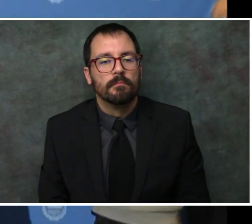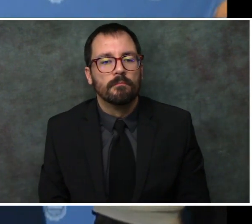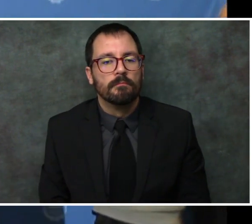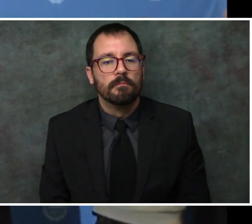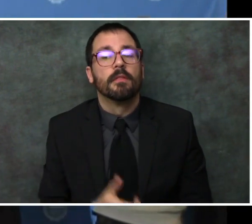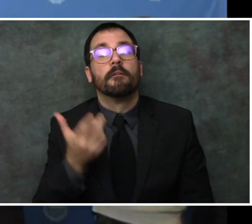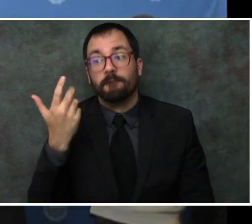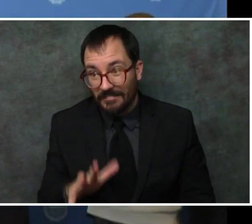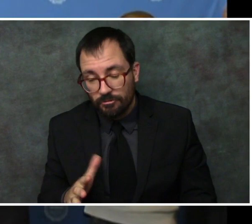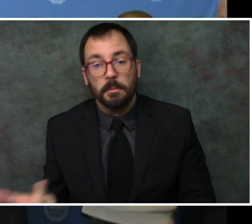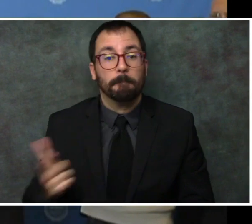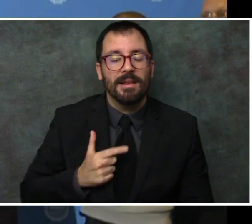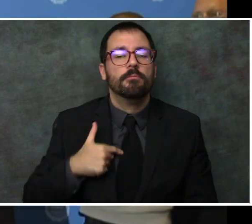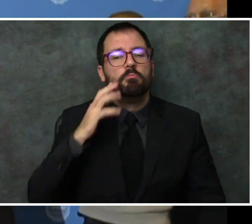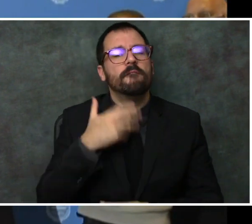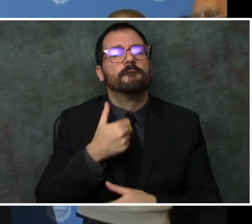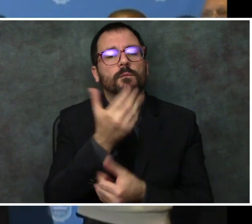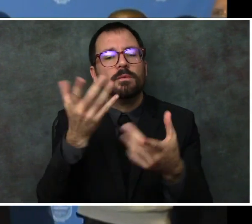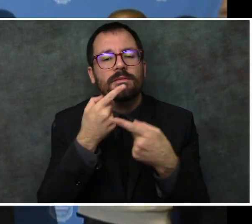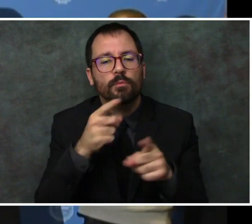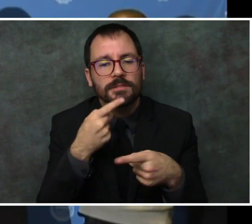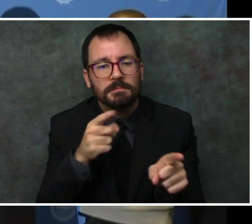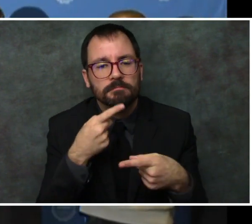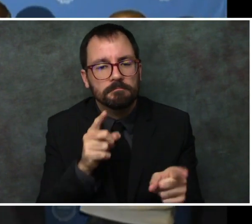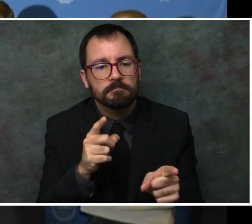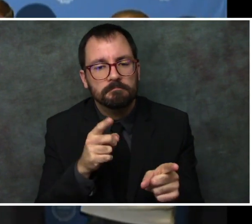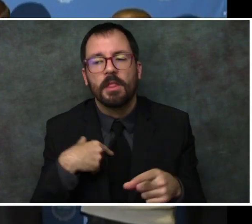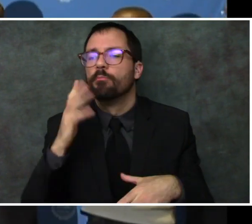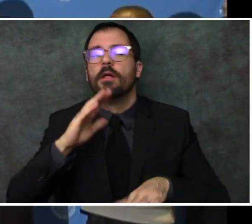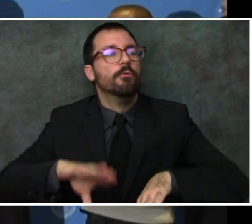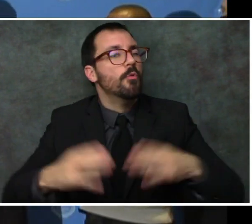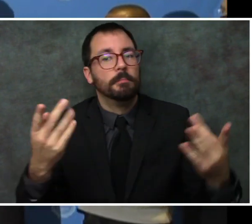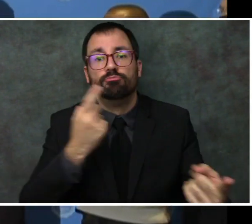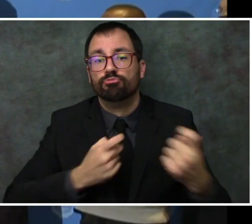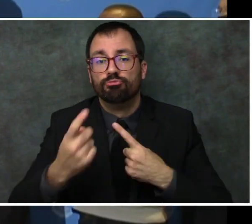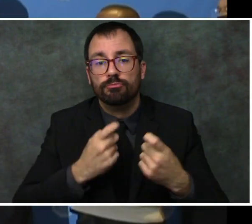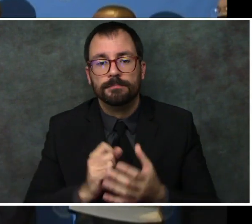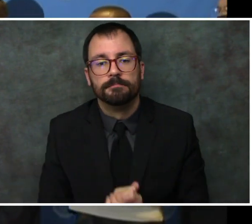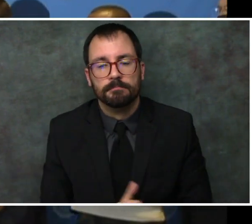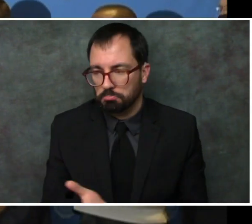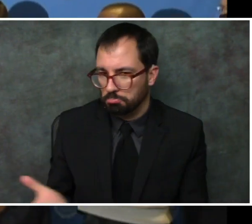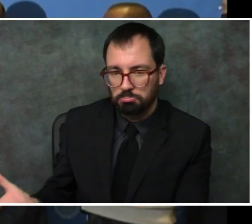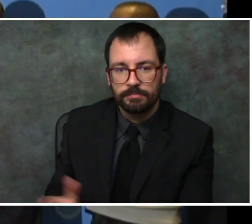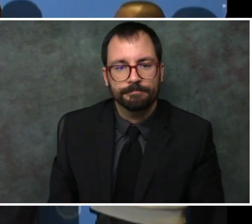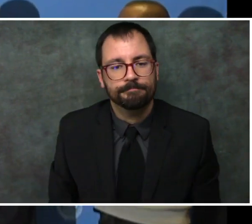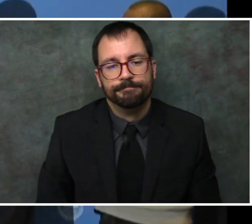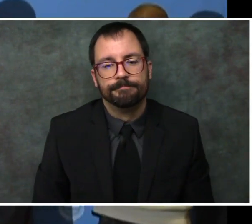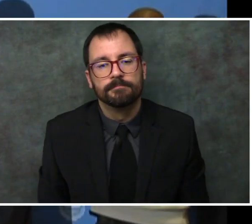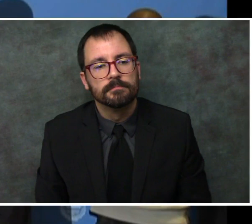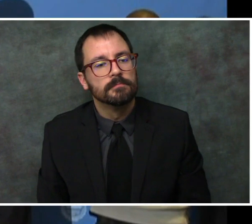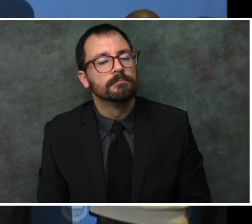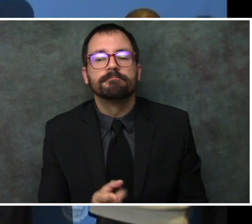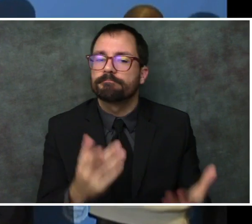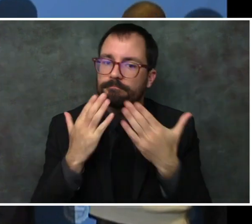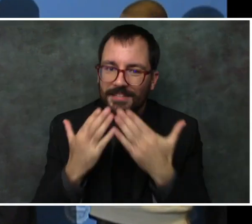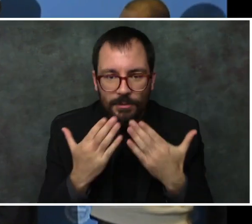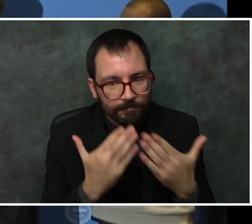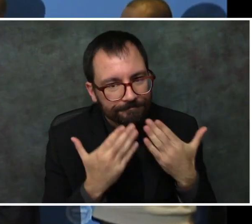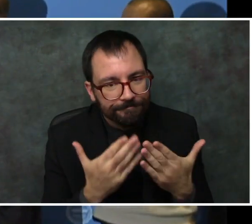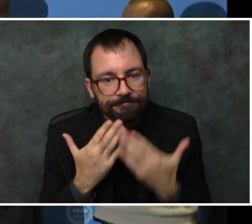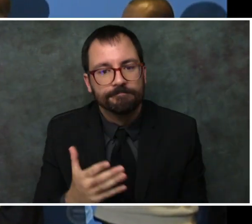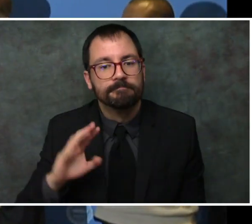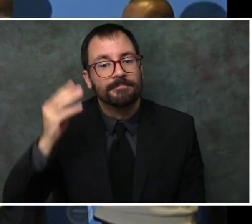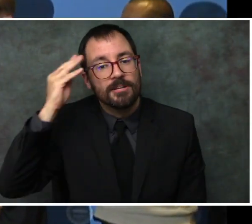Thank you, thank you very much, Mr. Mayor. If you don't mind, I'd like to introduce the members of the